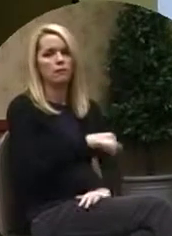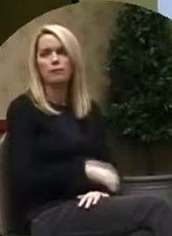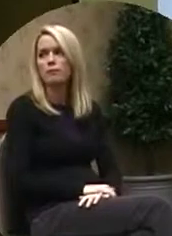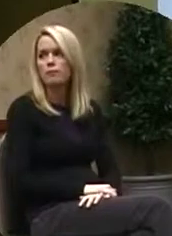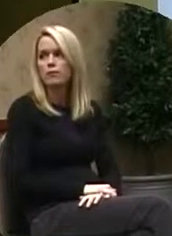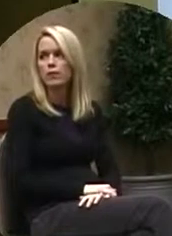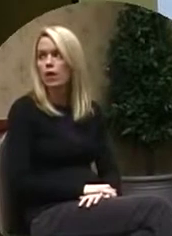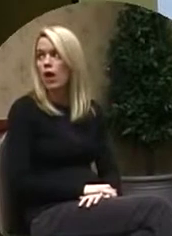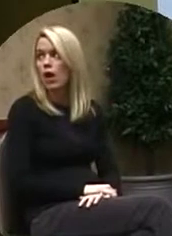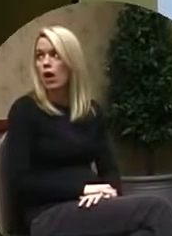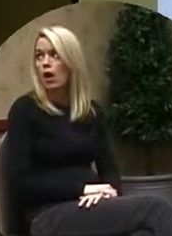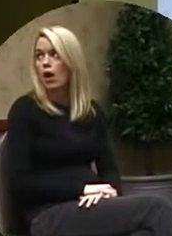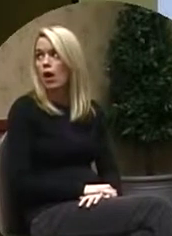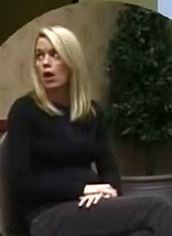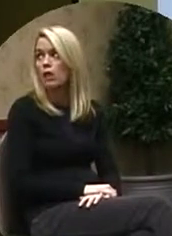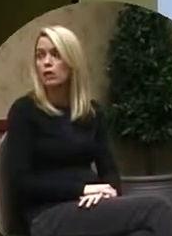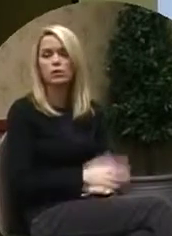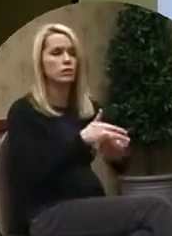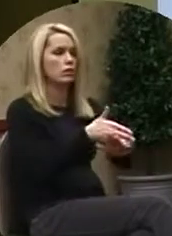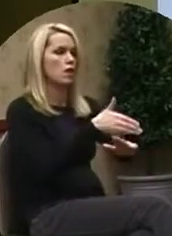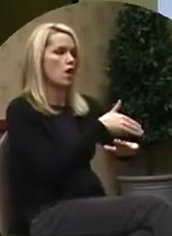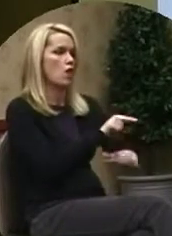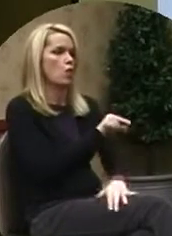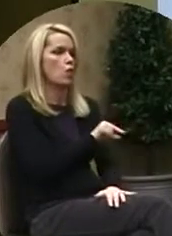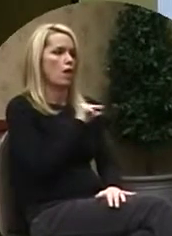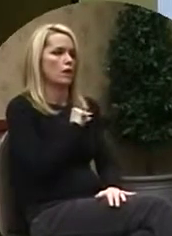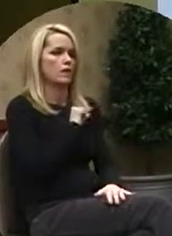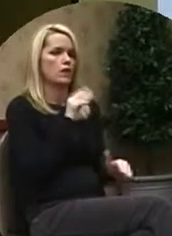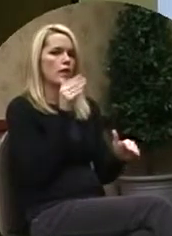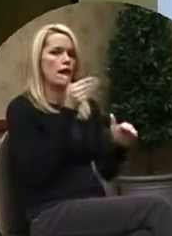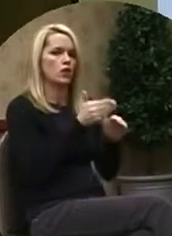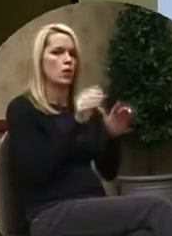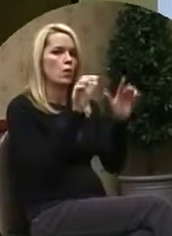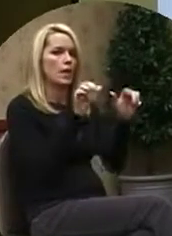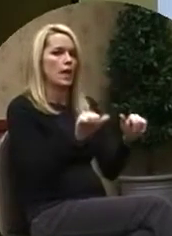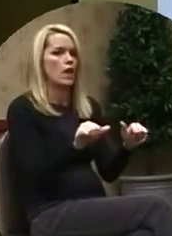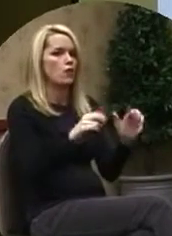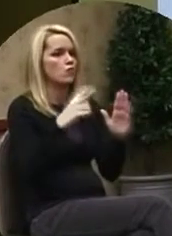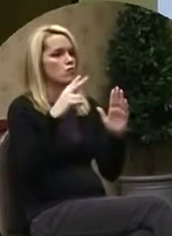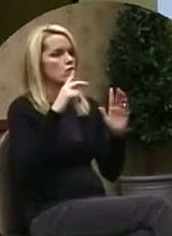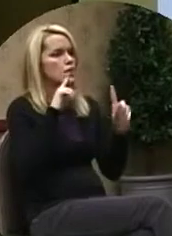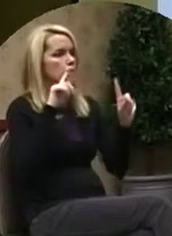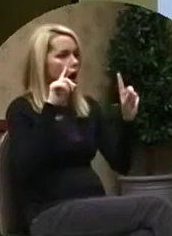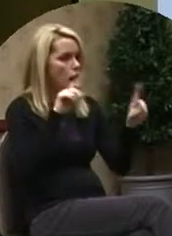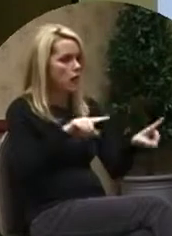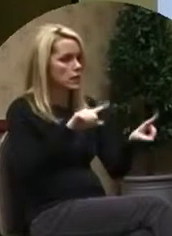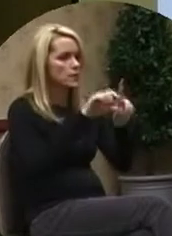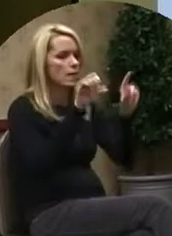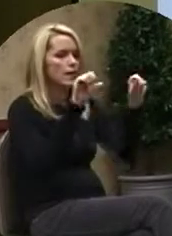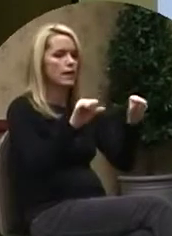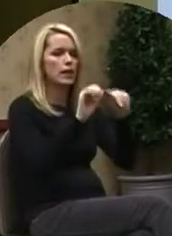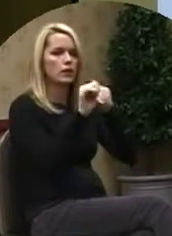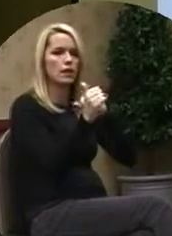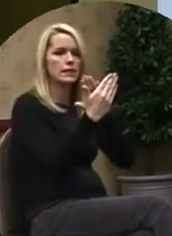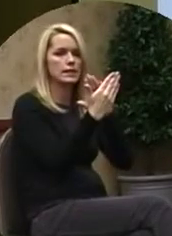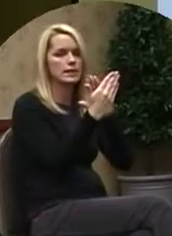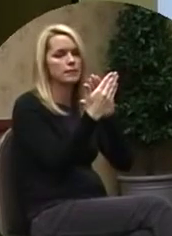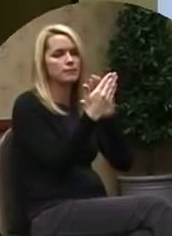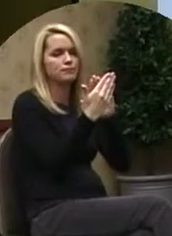Why do we do this? To enhance the quality of the intervention, to help us respond systematically, and address legal or ethical considerations.